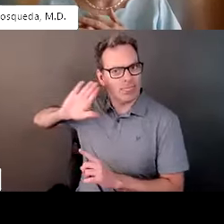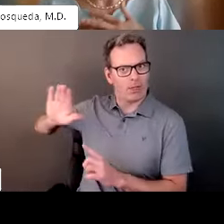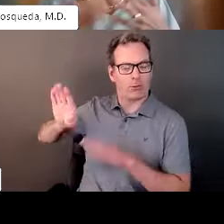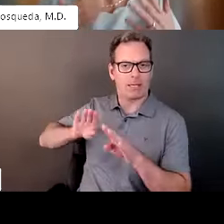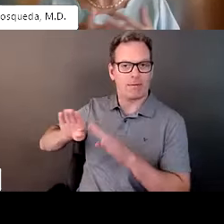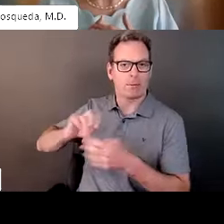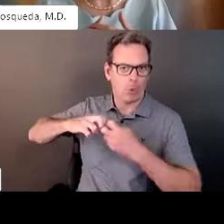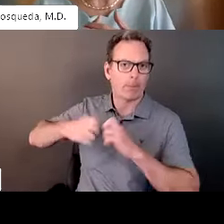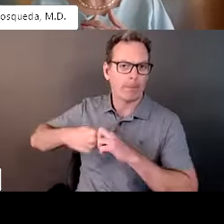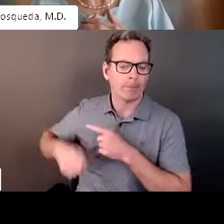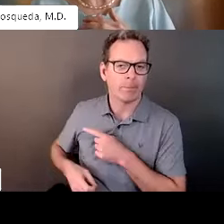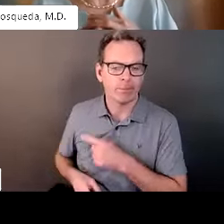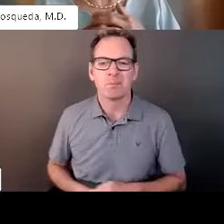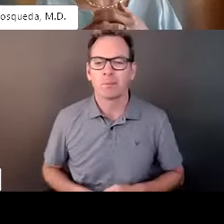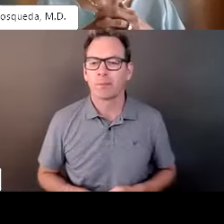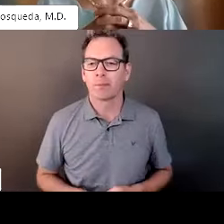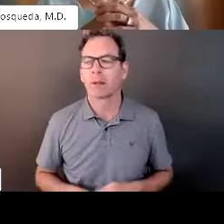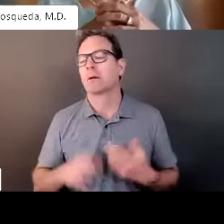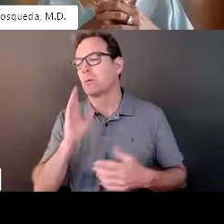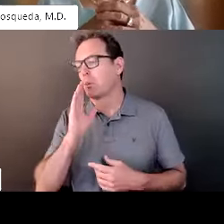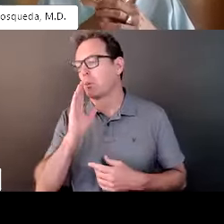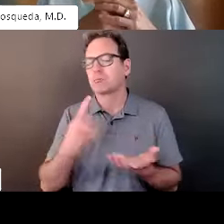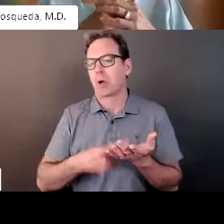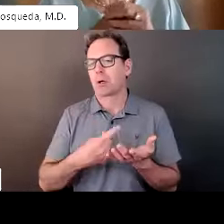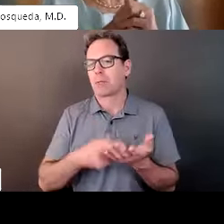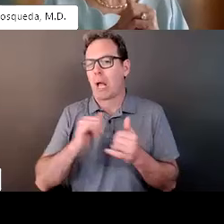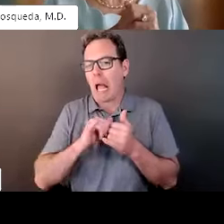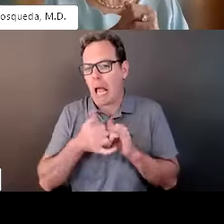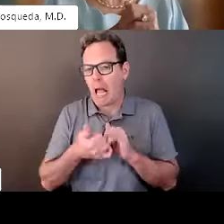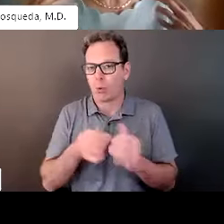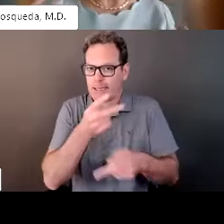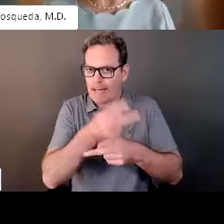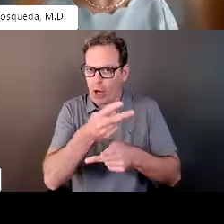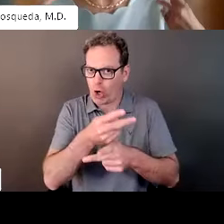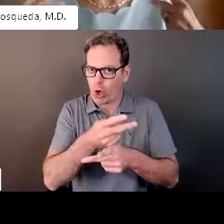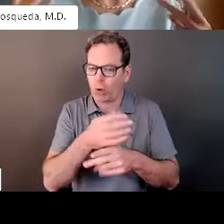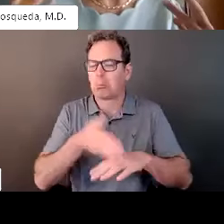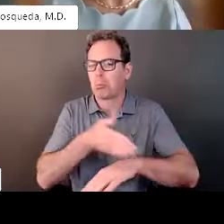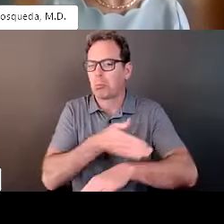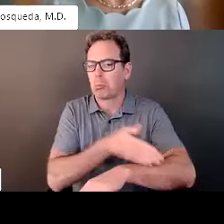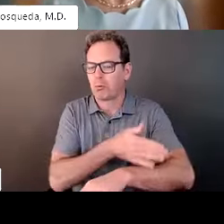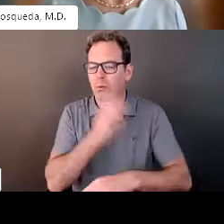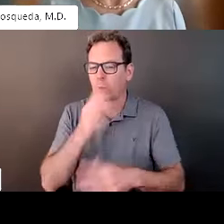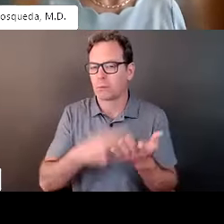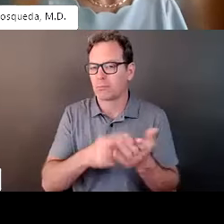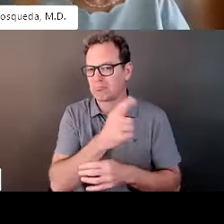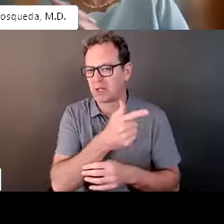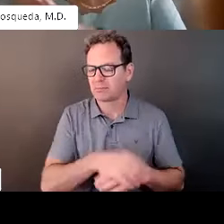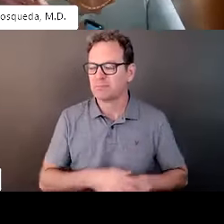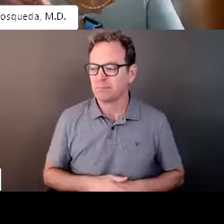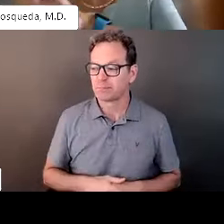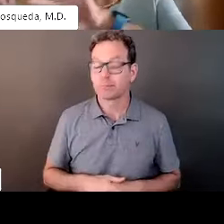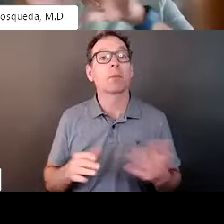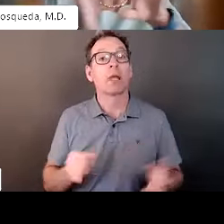etc. And we'll talk more about that a little bit later. The other thing is when somebody tells me that there's a problem behavior,